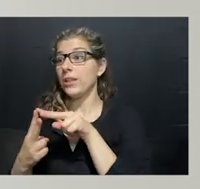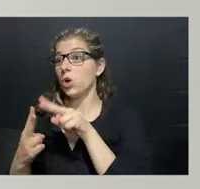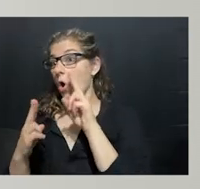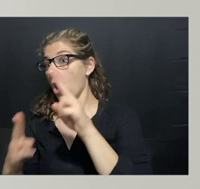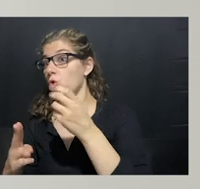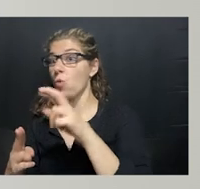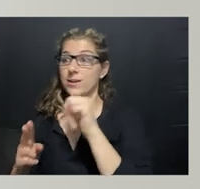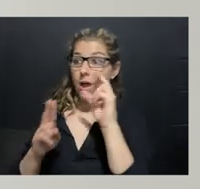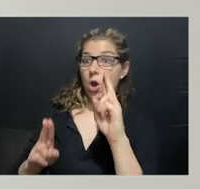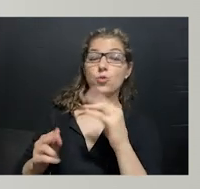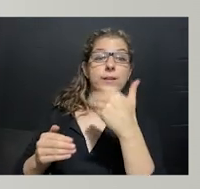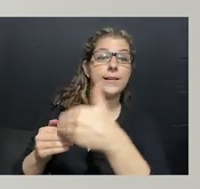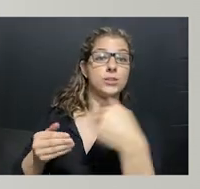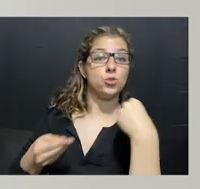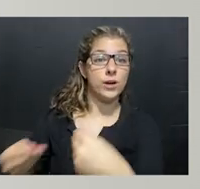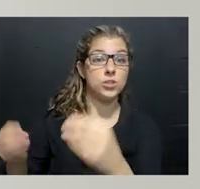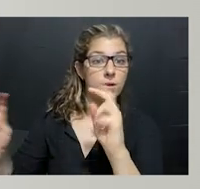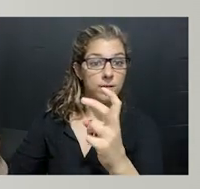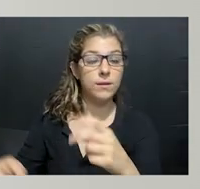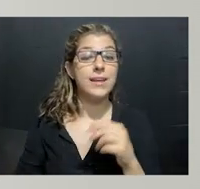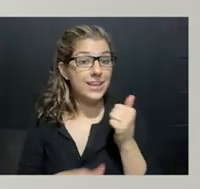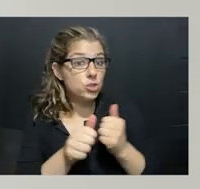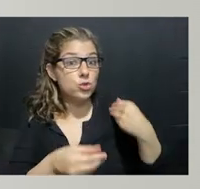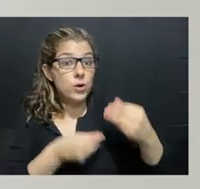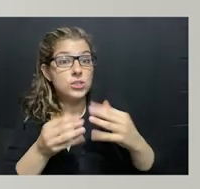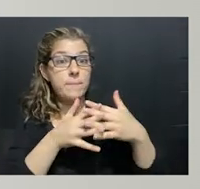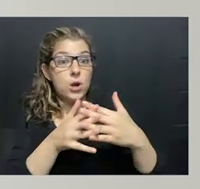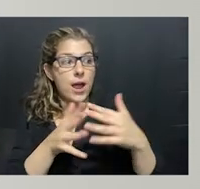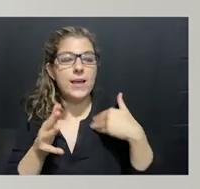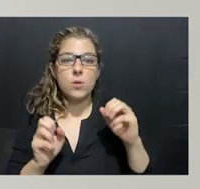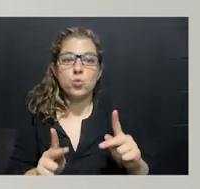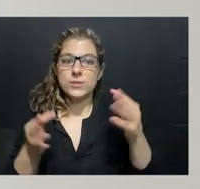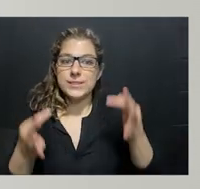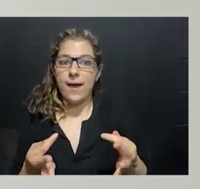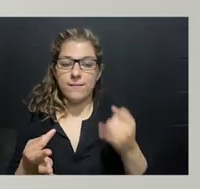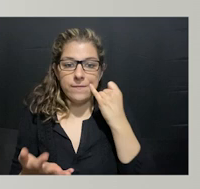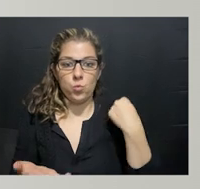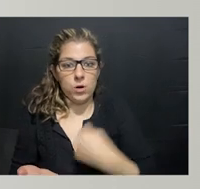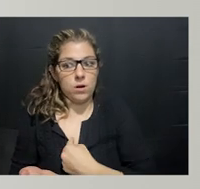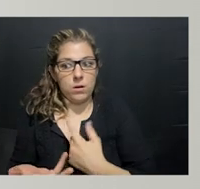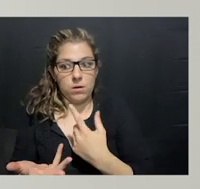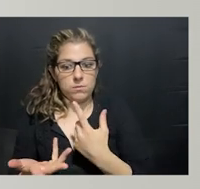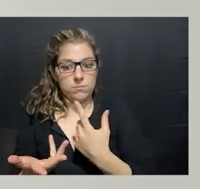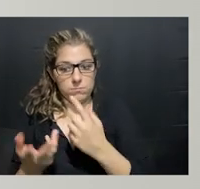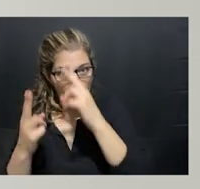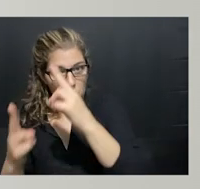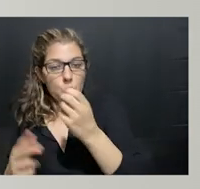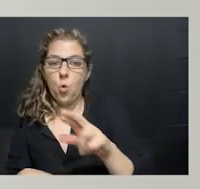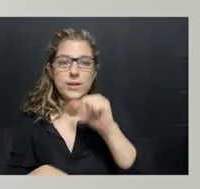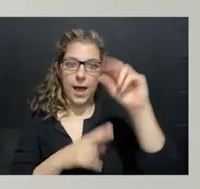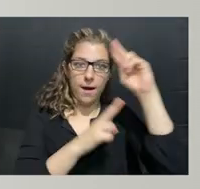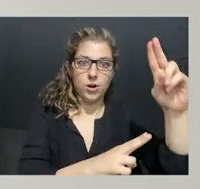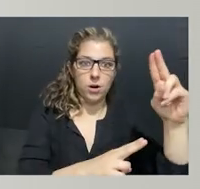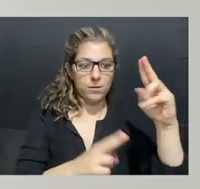latest generation." Each generation in America has an opportunity to decide if we're going to be led down the path of honor or dishonor. This